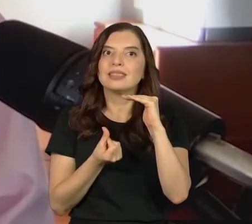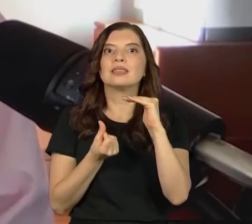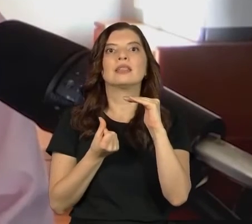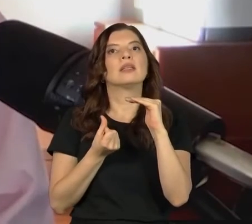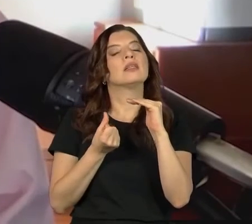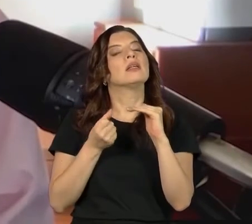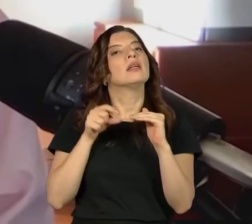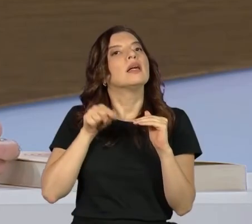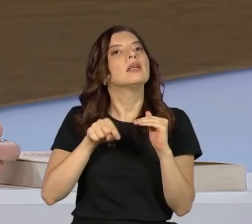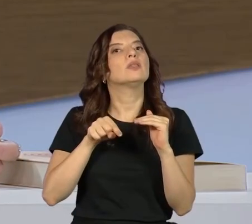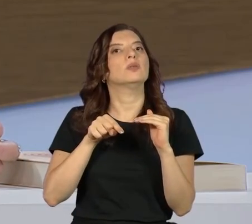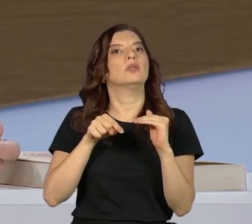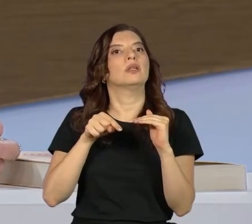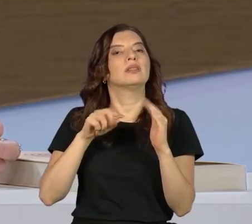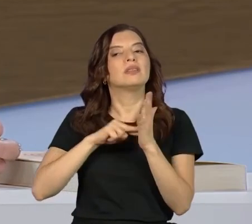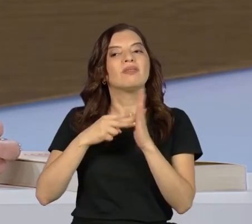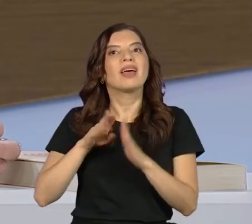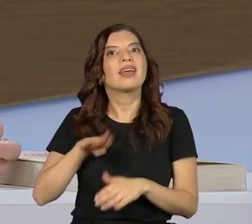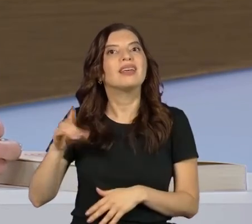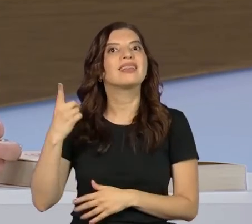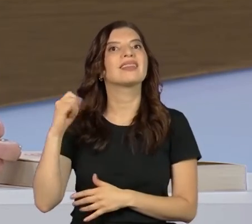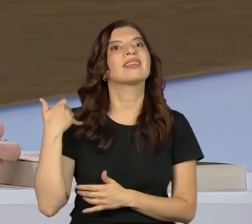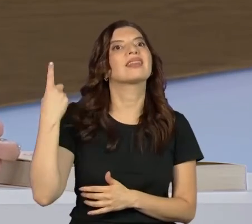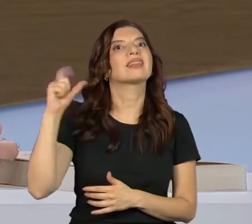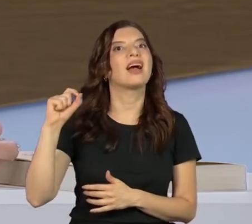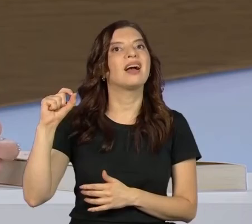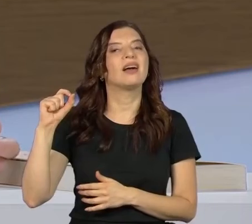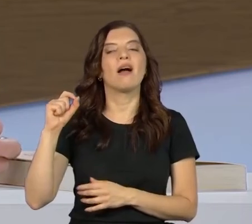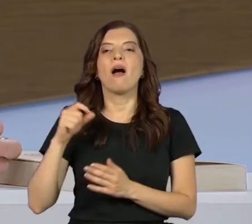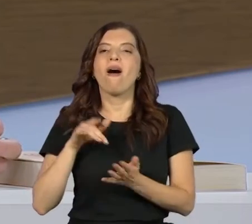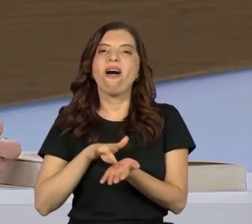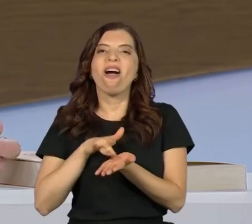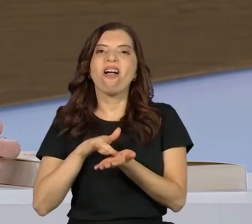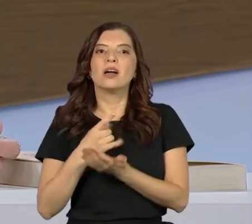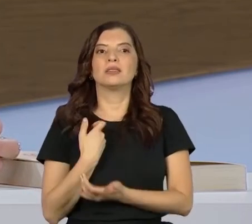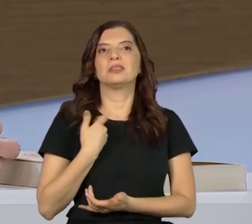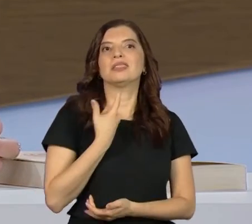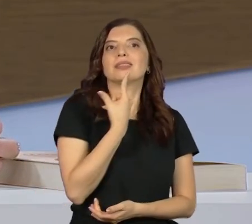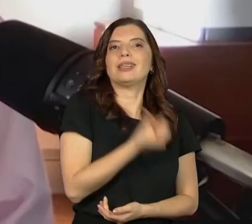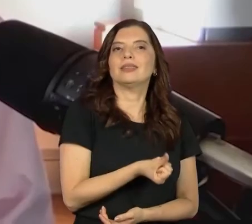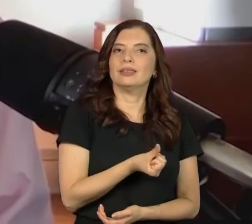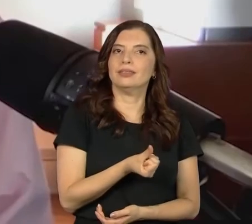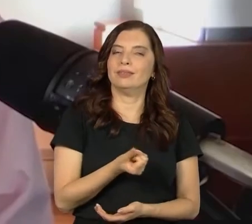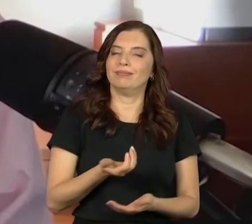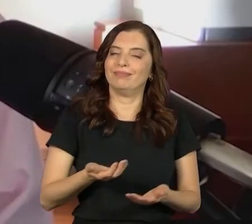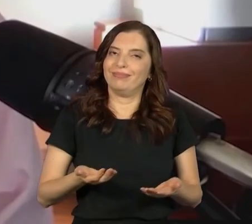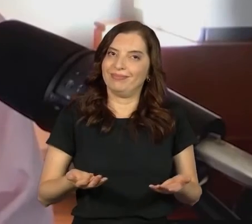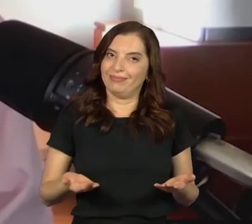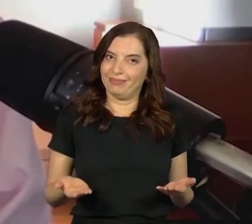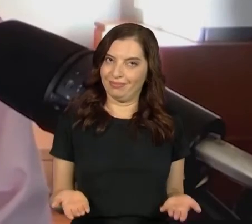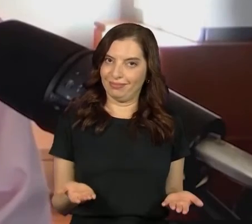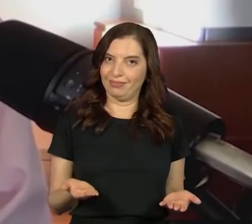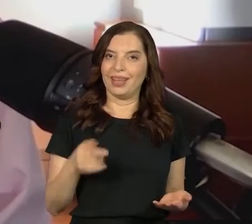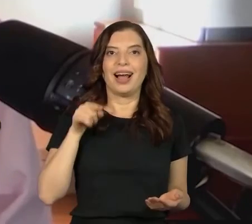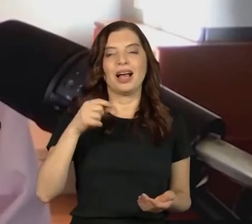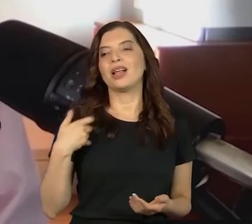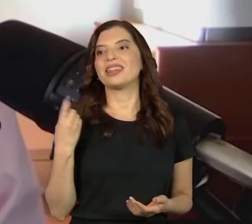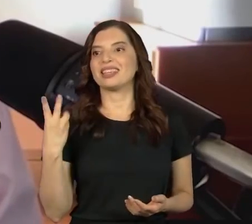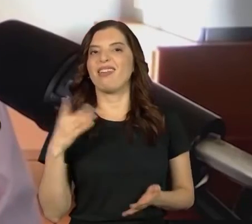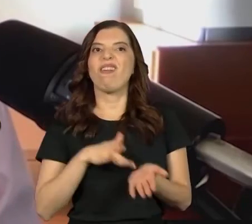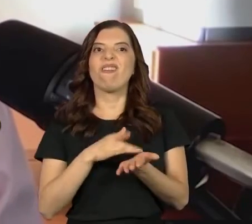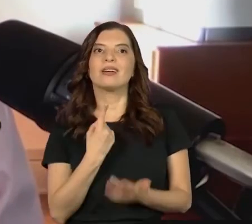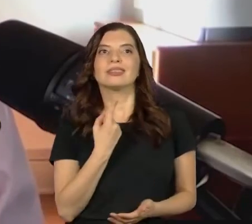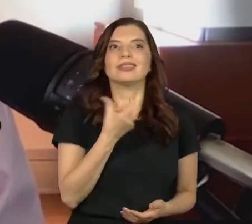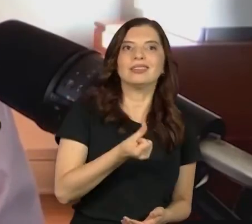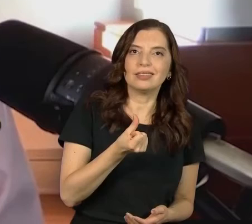just means that 10-year-olds have to lie and say they're 16. Until now, they just lie and say they're 13, but now they'll have to start lying and saying they're 16. So